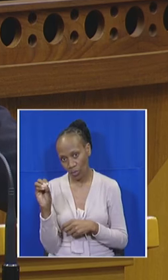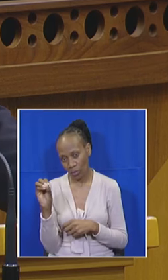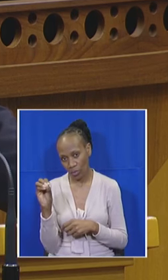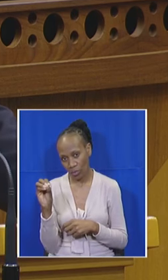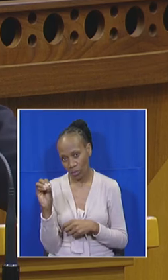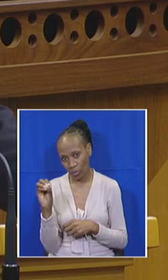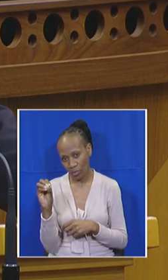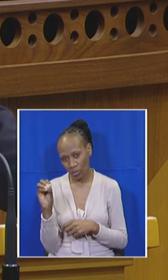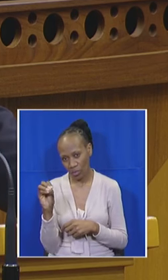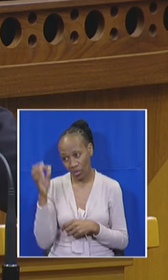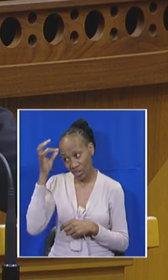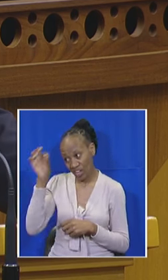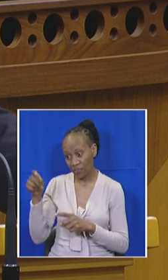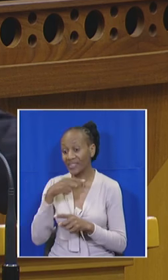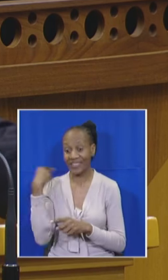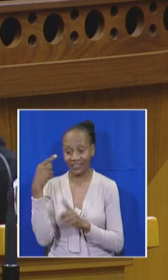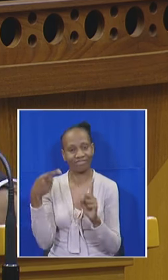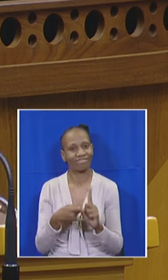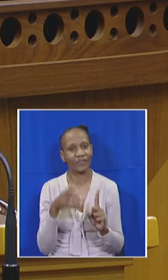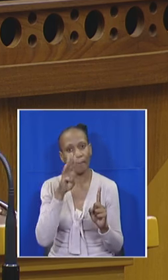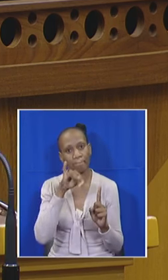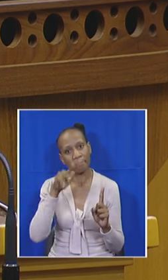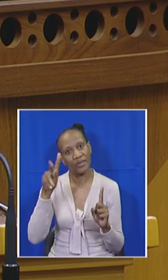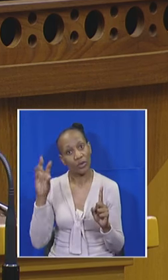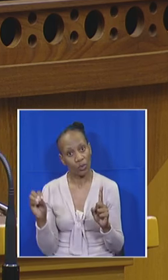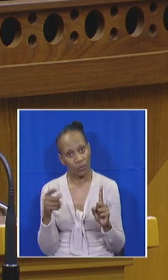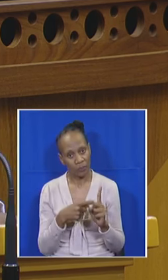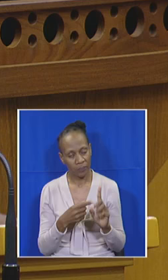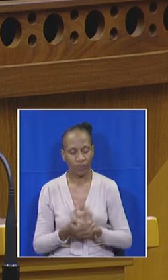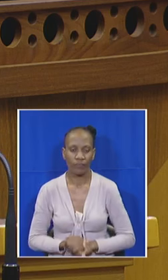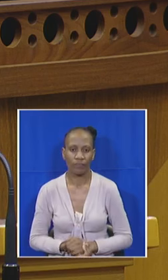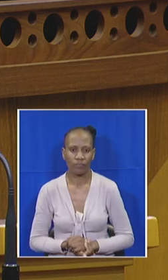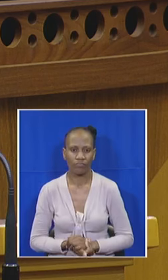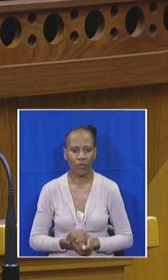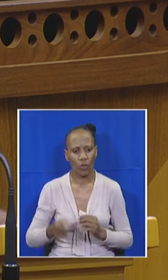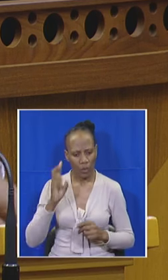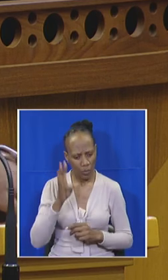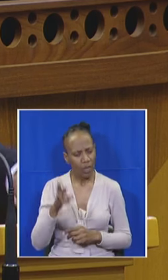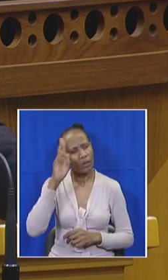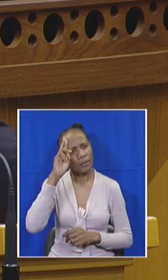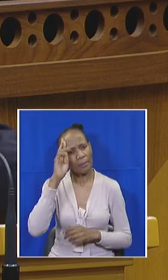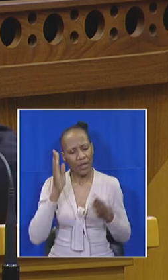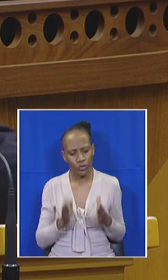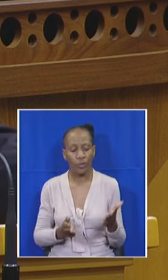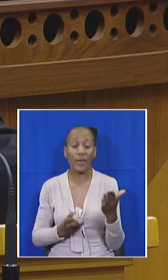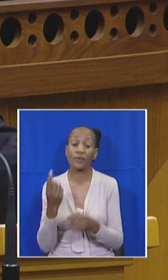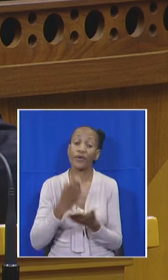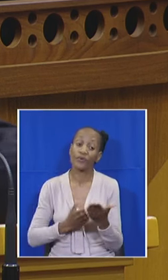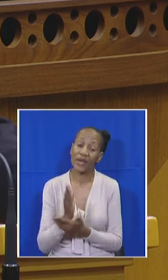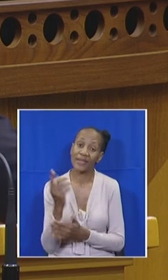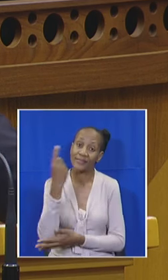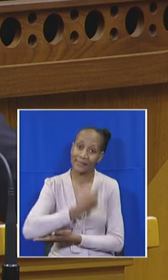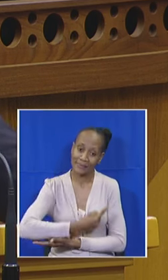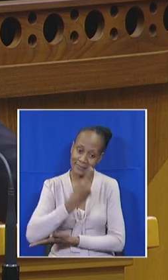by the apartheid state. We will mark the Human Rights Day